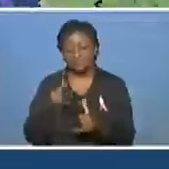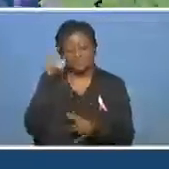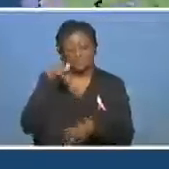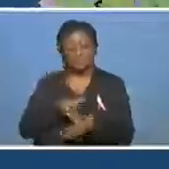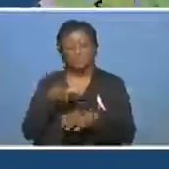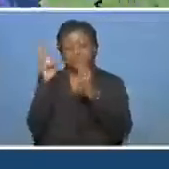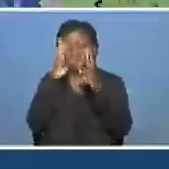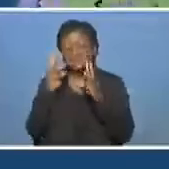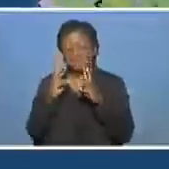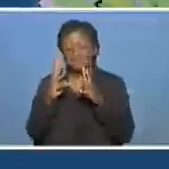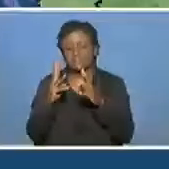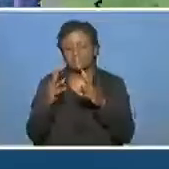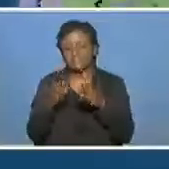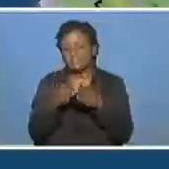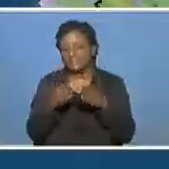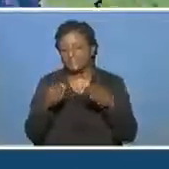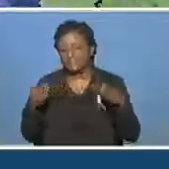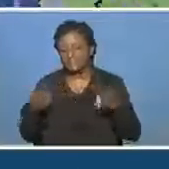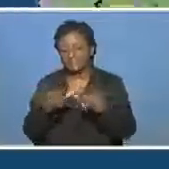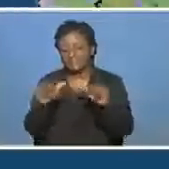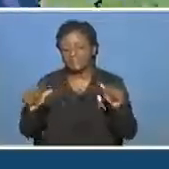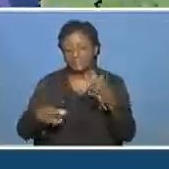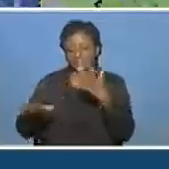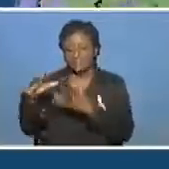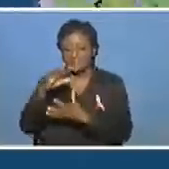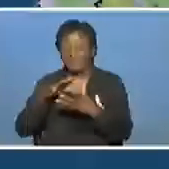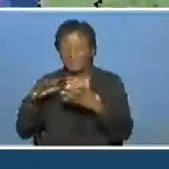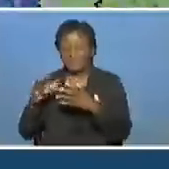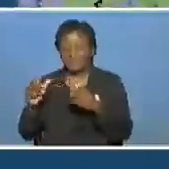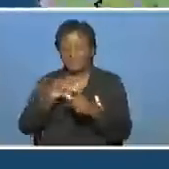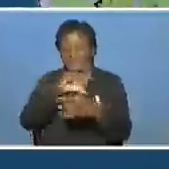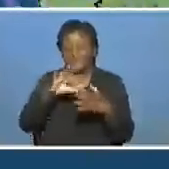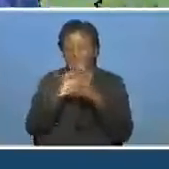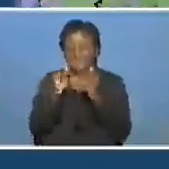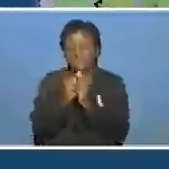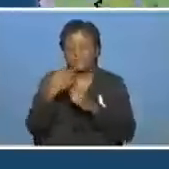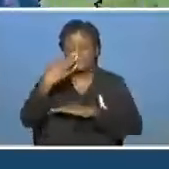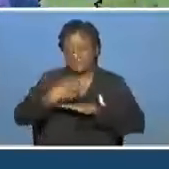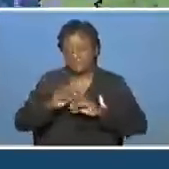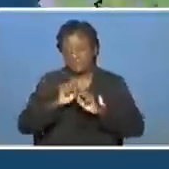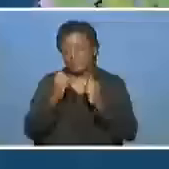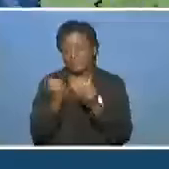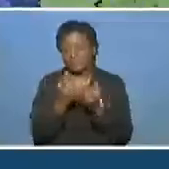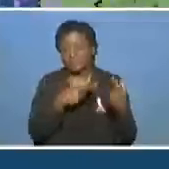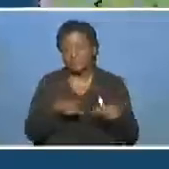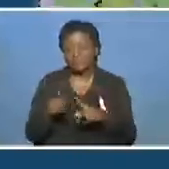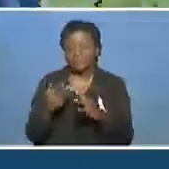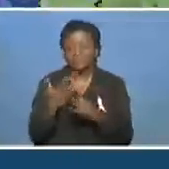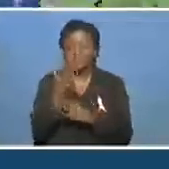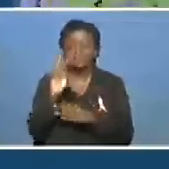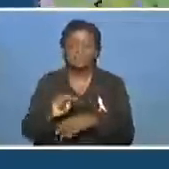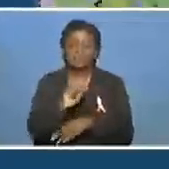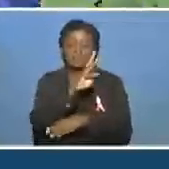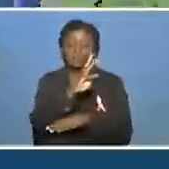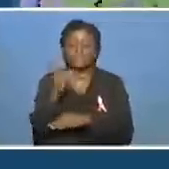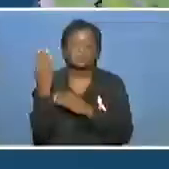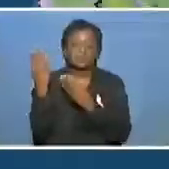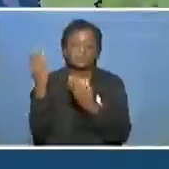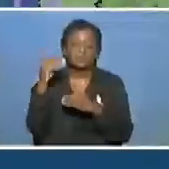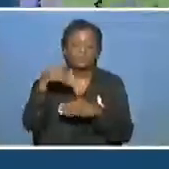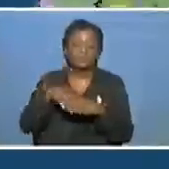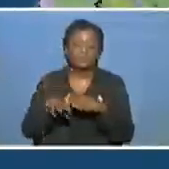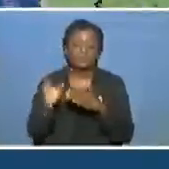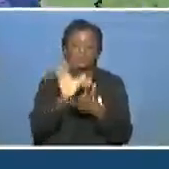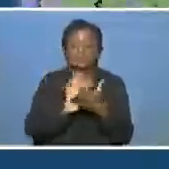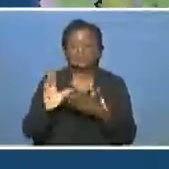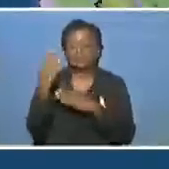we have a very broad area of cloudiness associated with a frontal system that's pushing through the northwest Bahamas, and that should move into the central Bahamas later